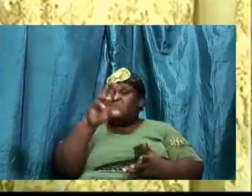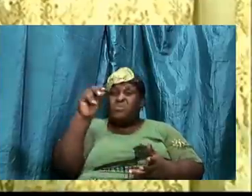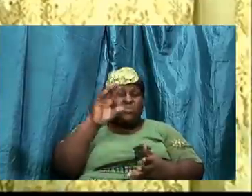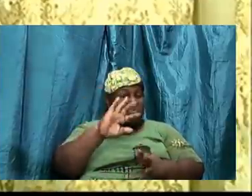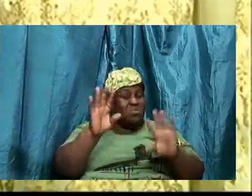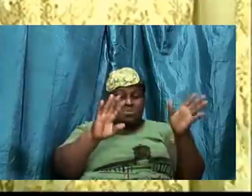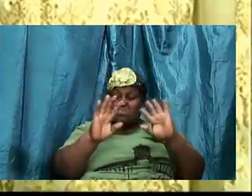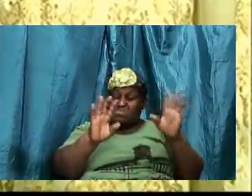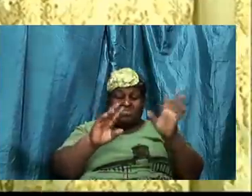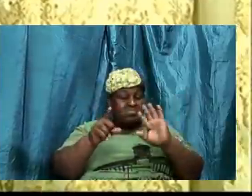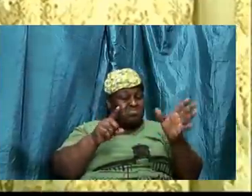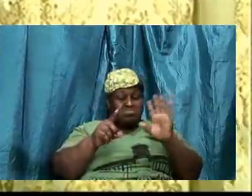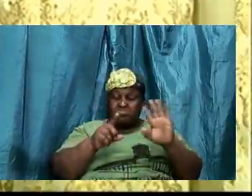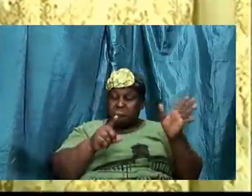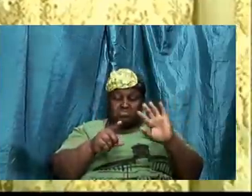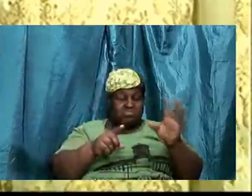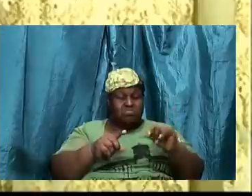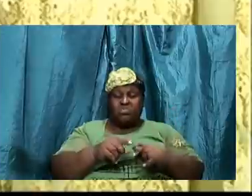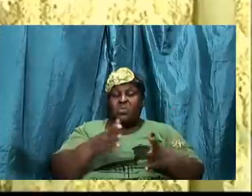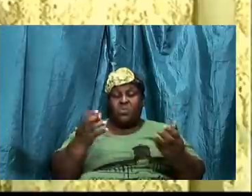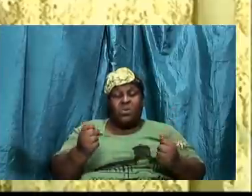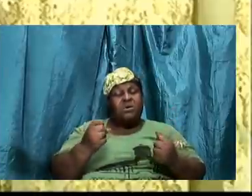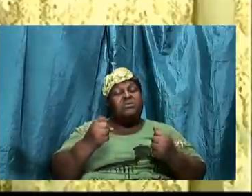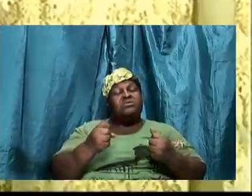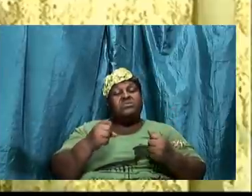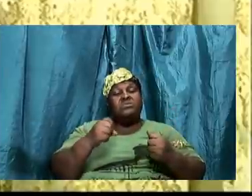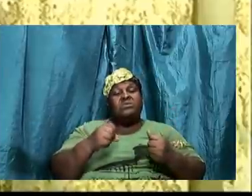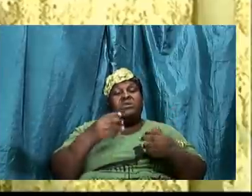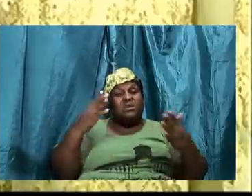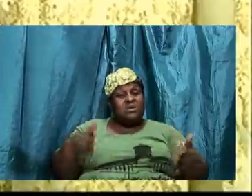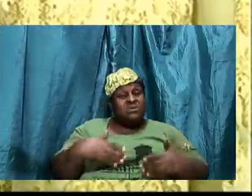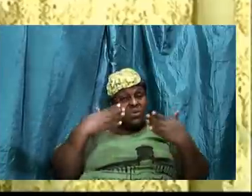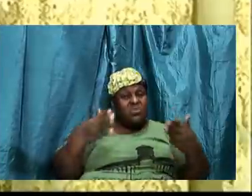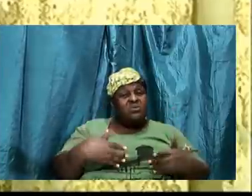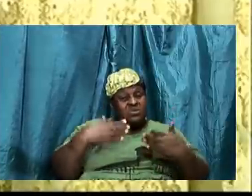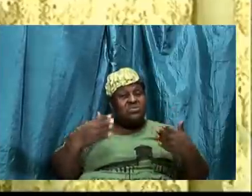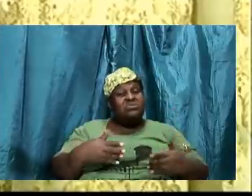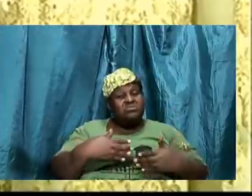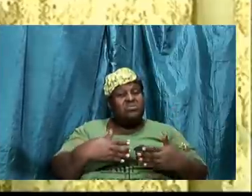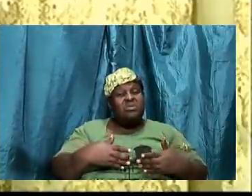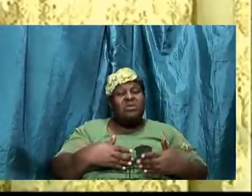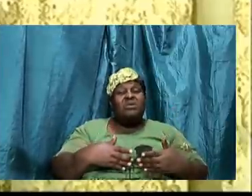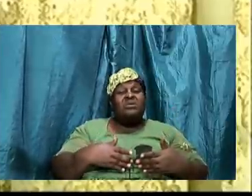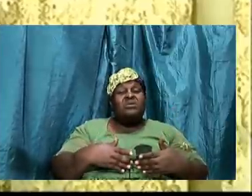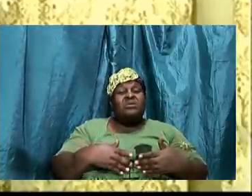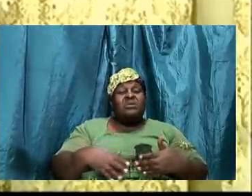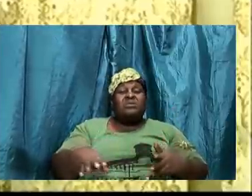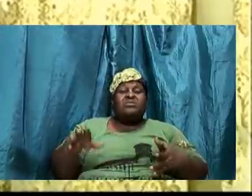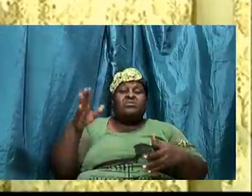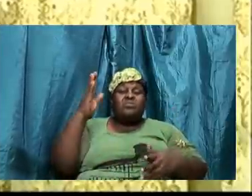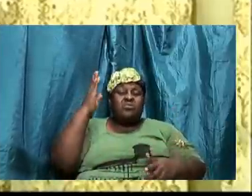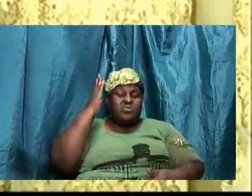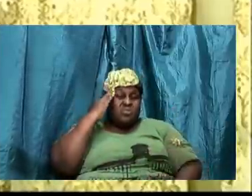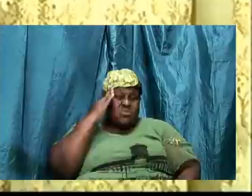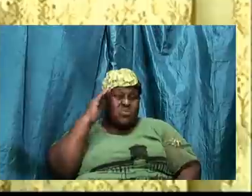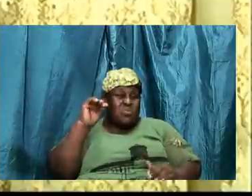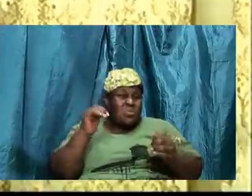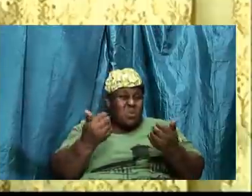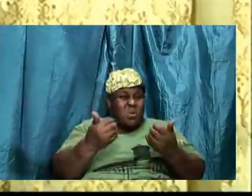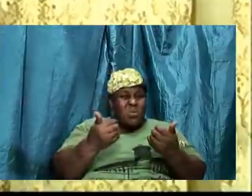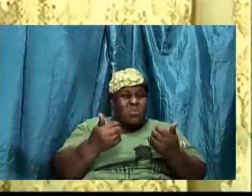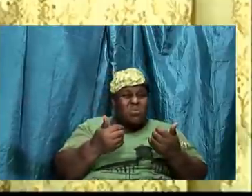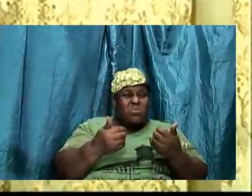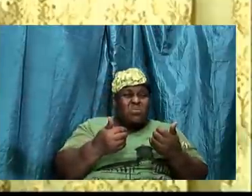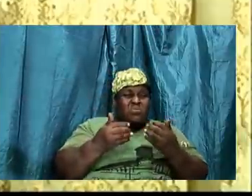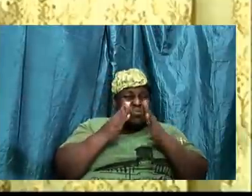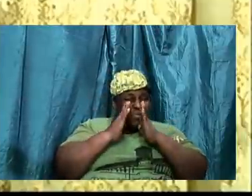But I want to encourage you to stand your ground. I want to encourage you so that you might know how to channel your prayer.